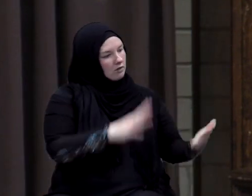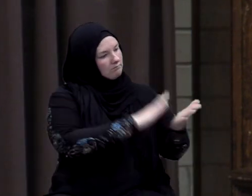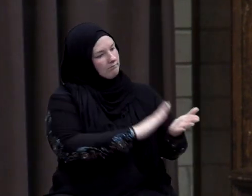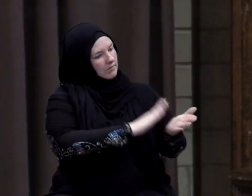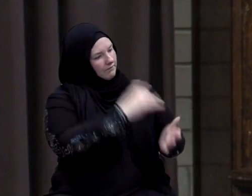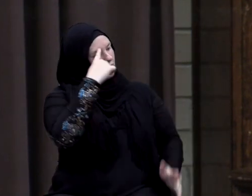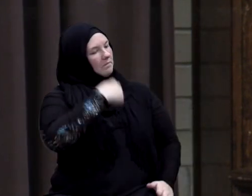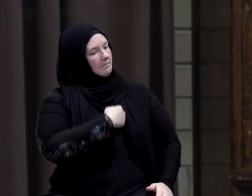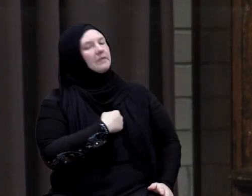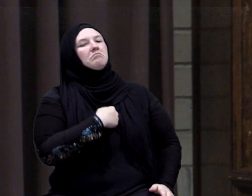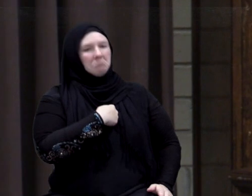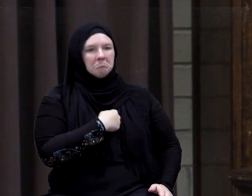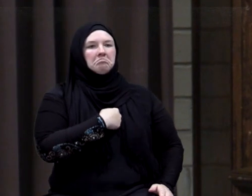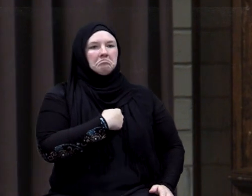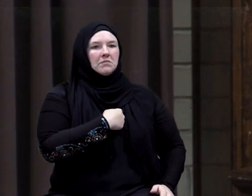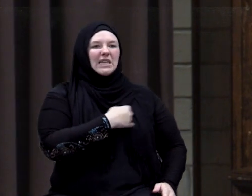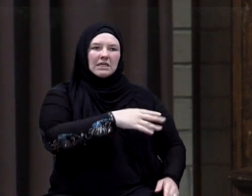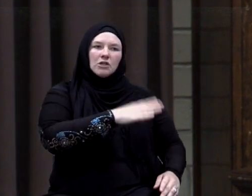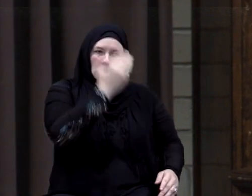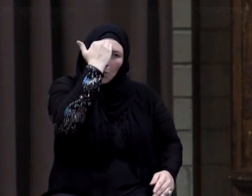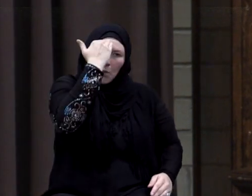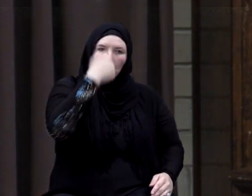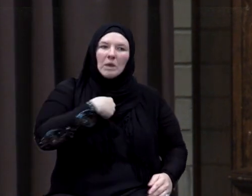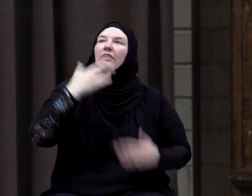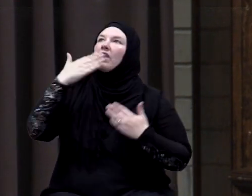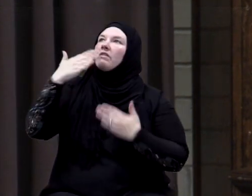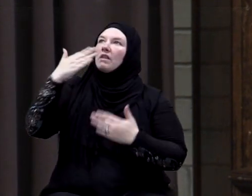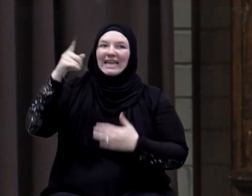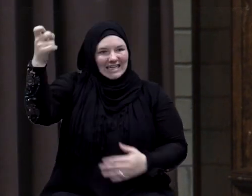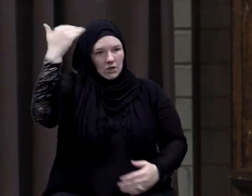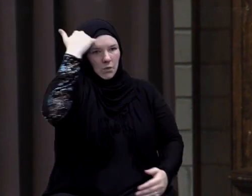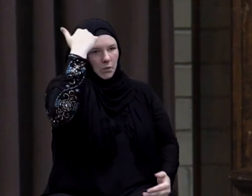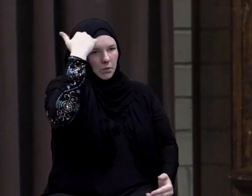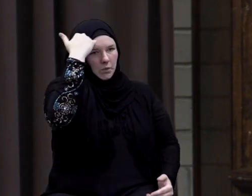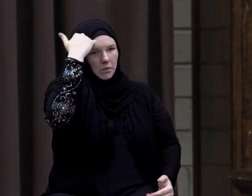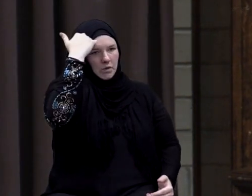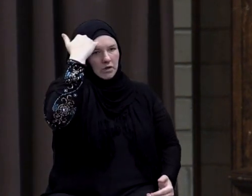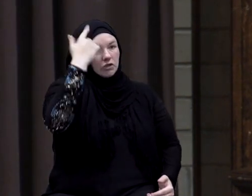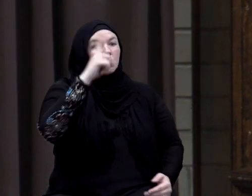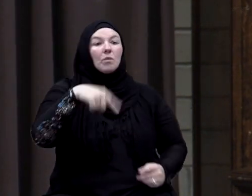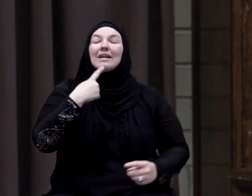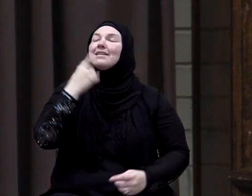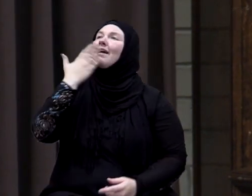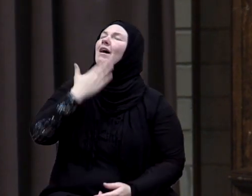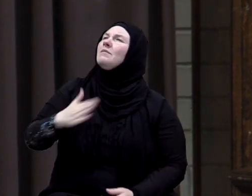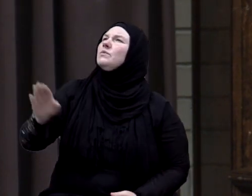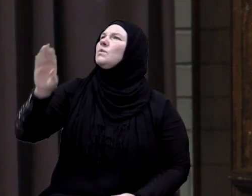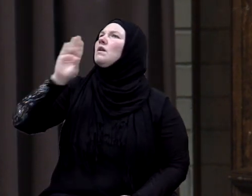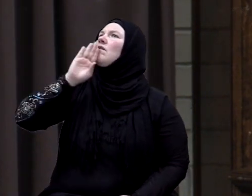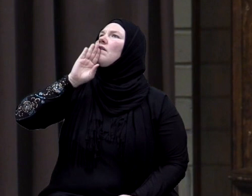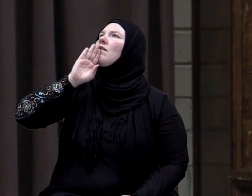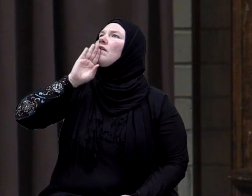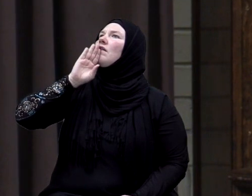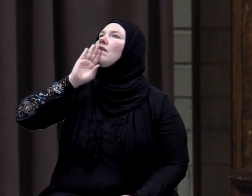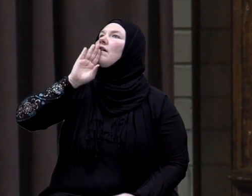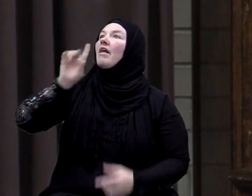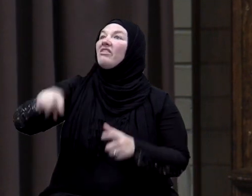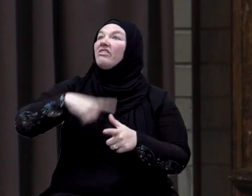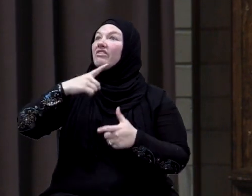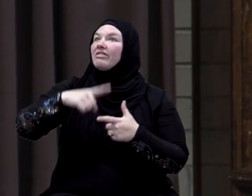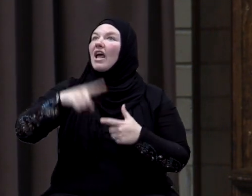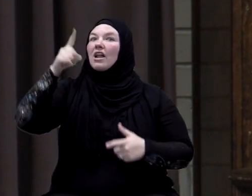Ar-Rahman Ar-Rahim, afna alayya abdi. My abd hailed my praise upon